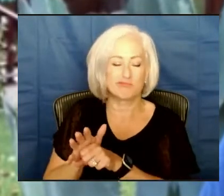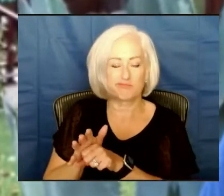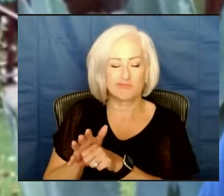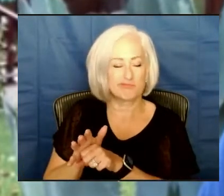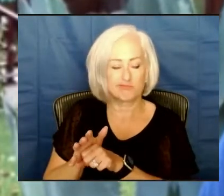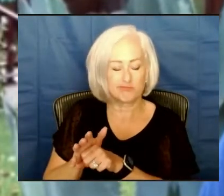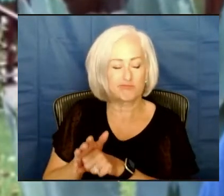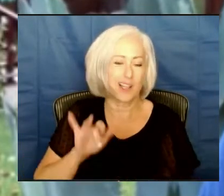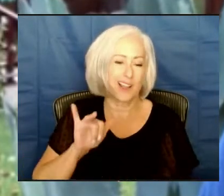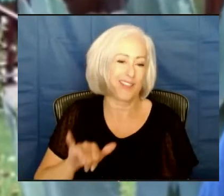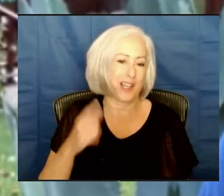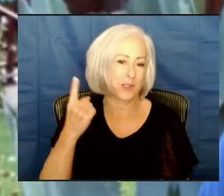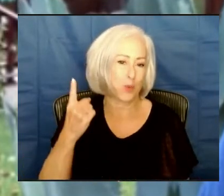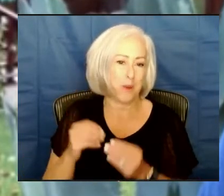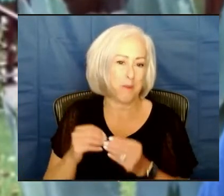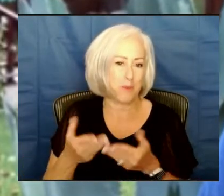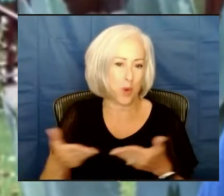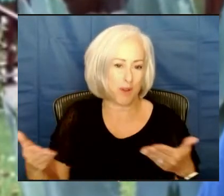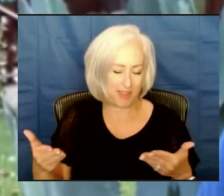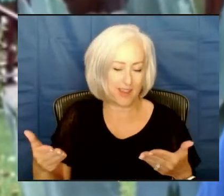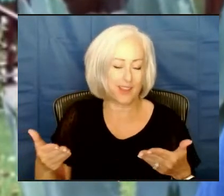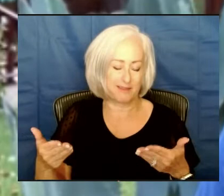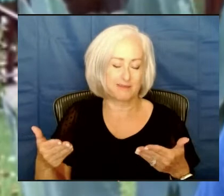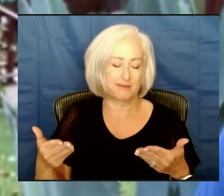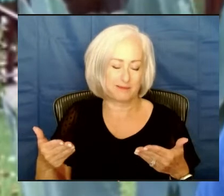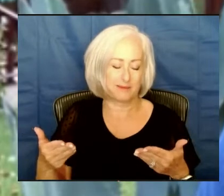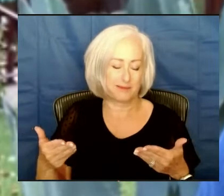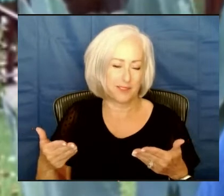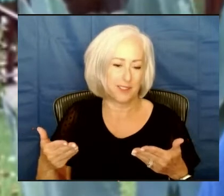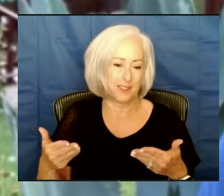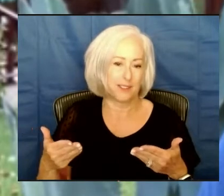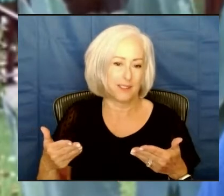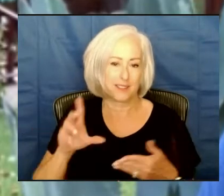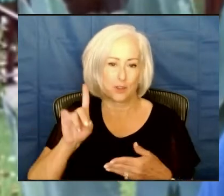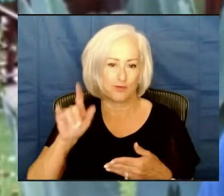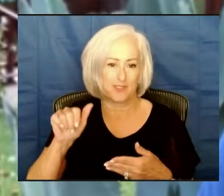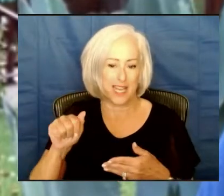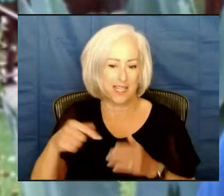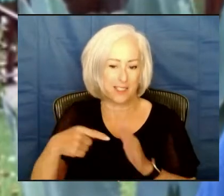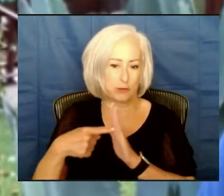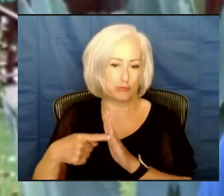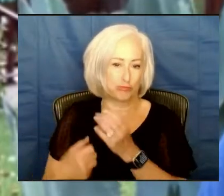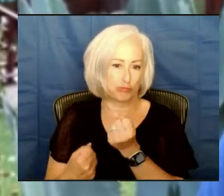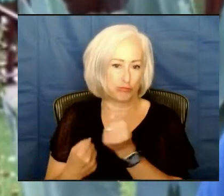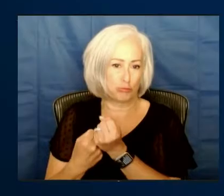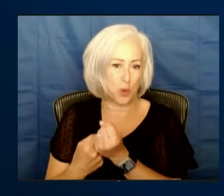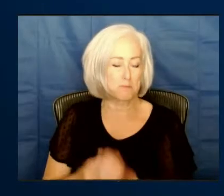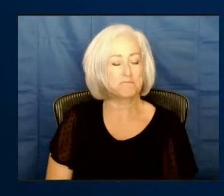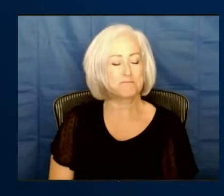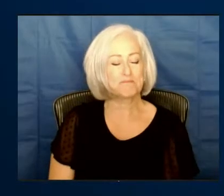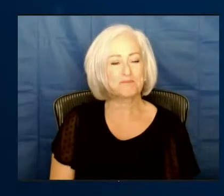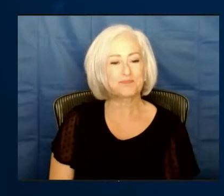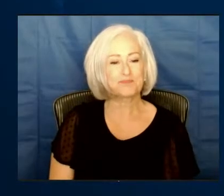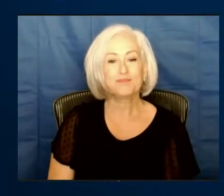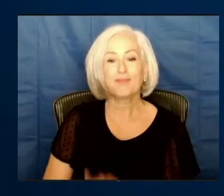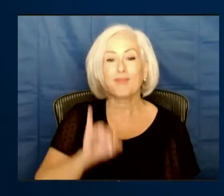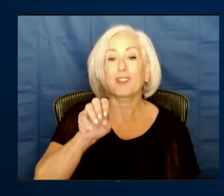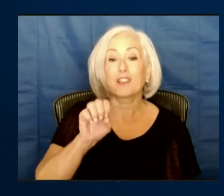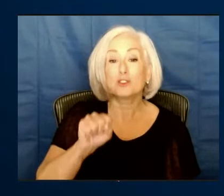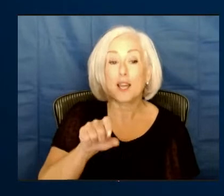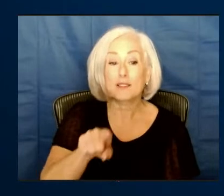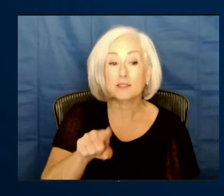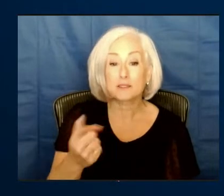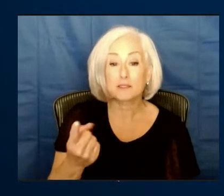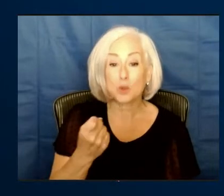more piece of scientific data to support that. All right, Jess, I think you've got a question for us